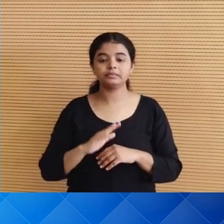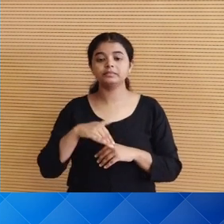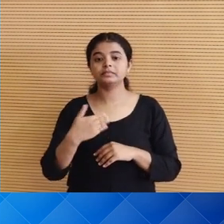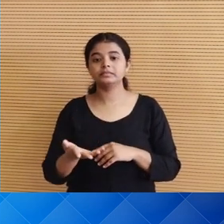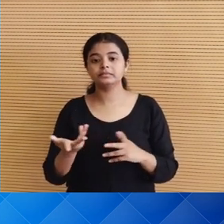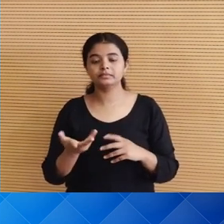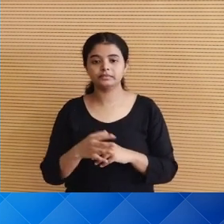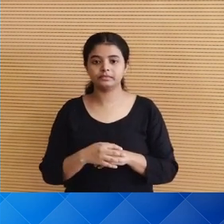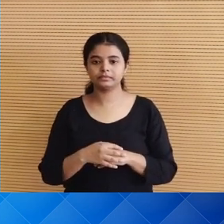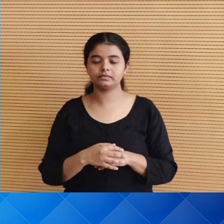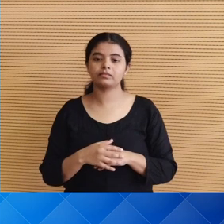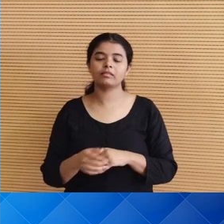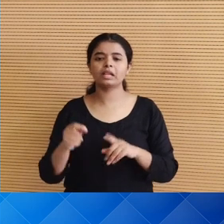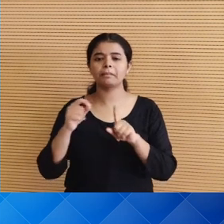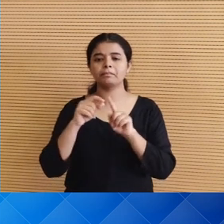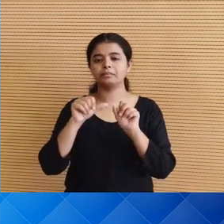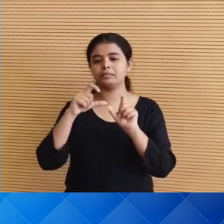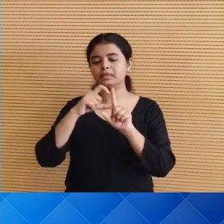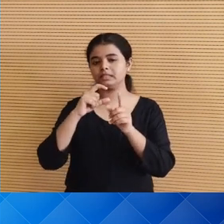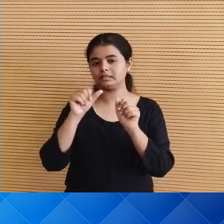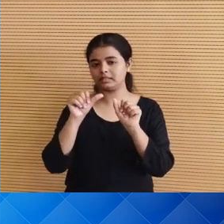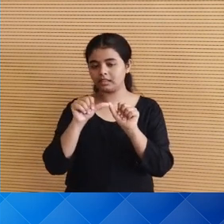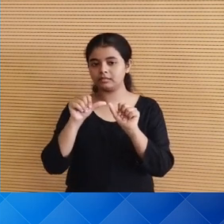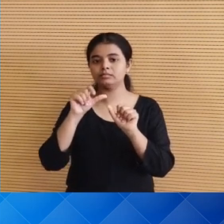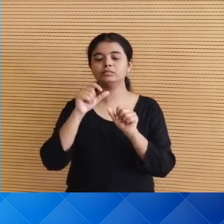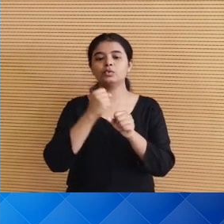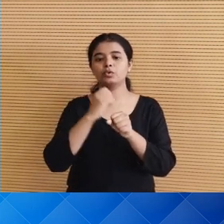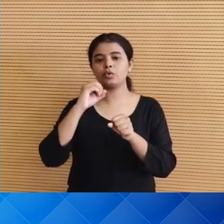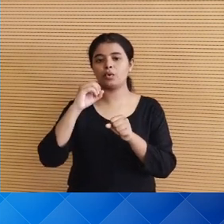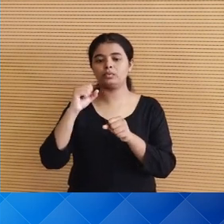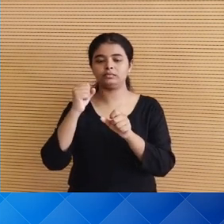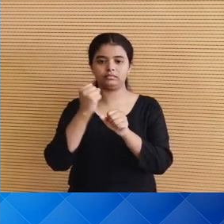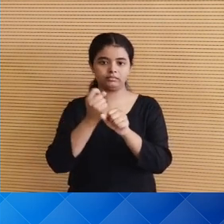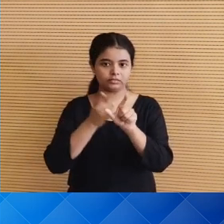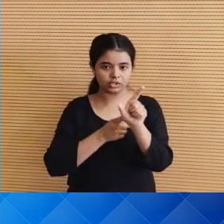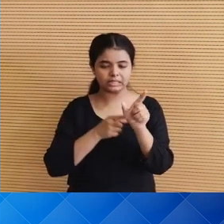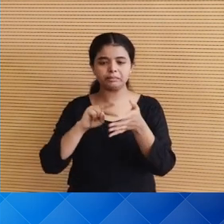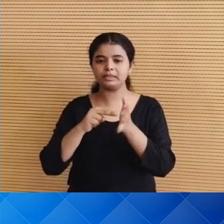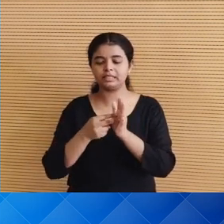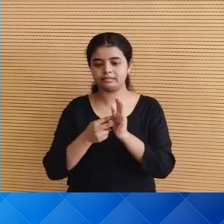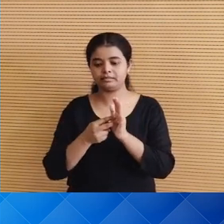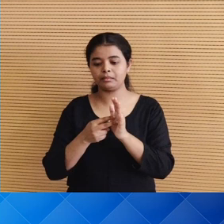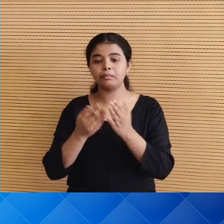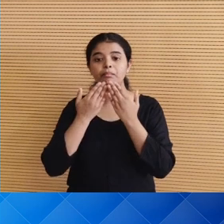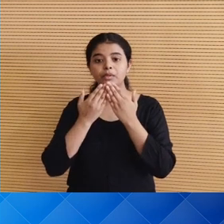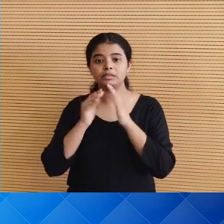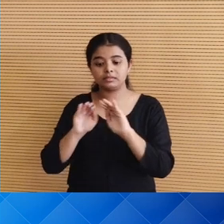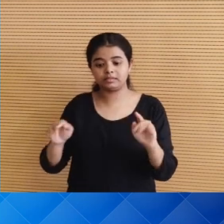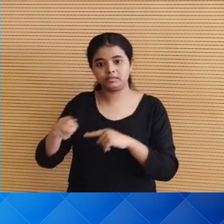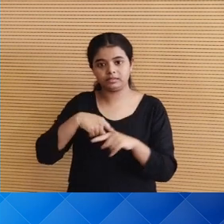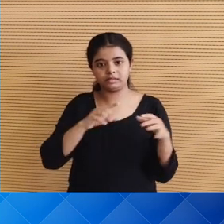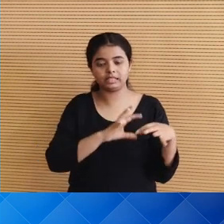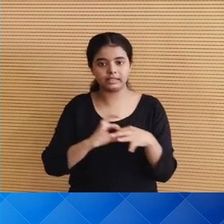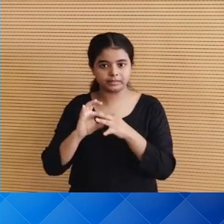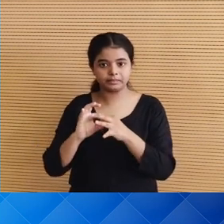Now, if you talk about the pedagogy, it is important that if you would like to ensure that the learning is happening in a good